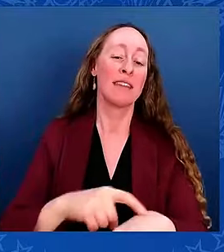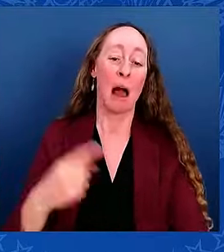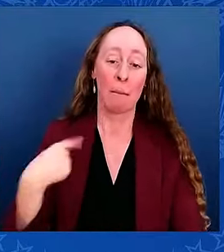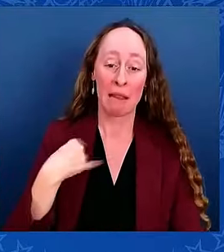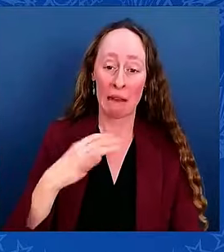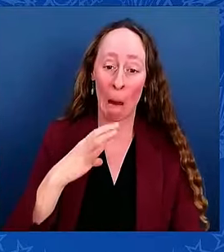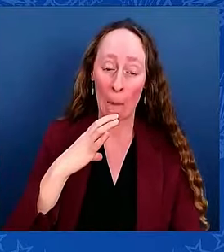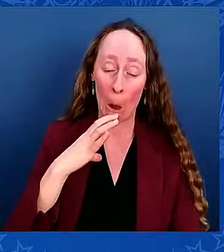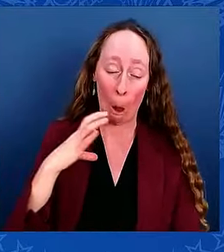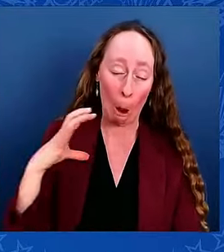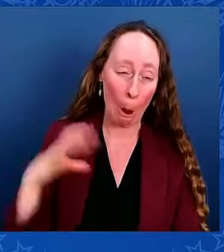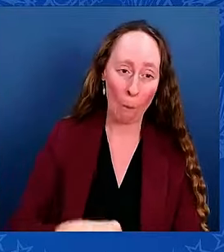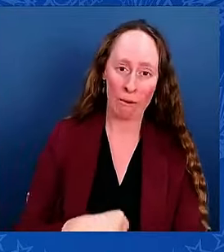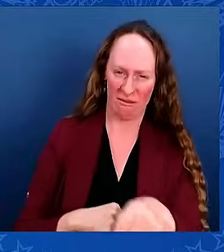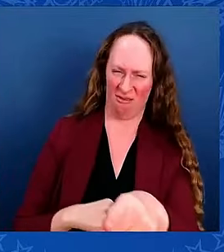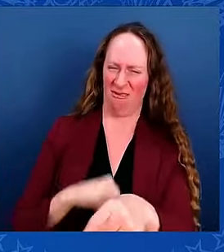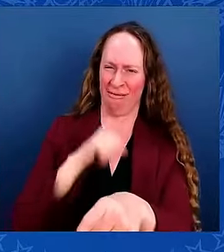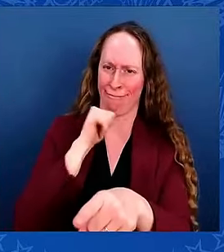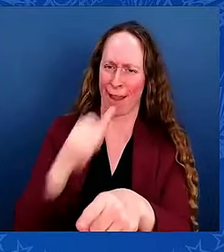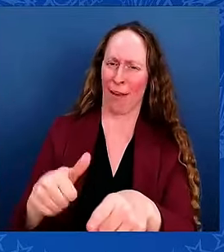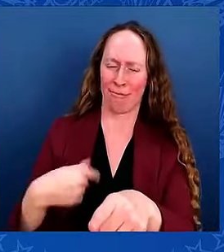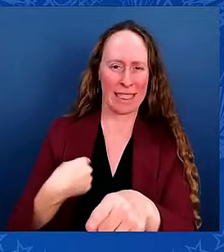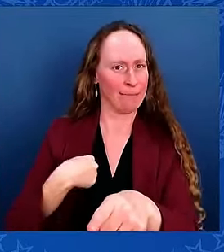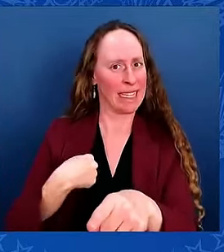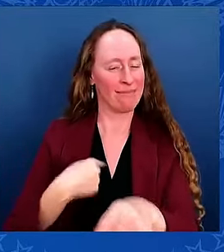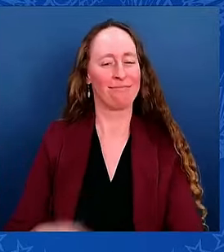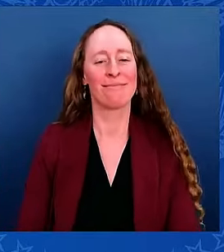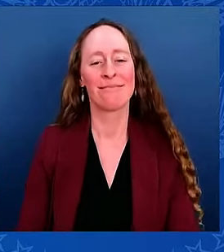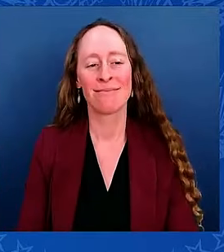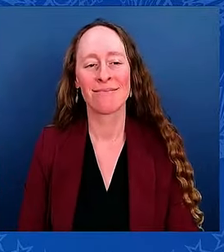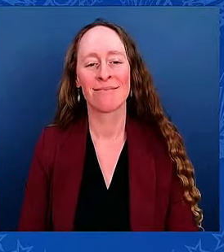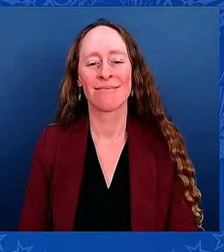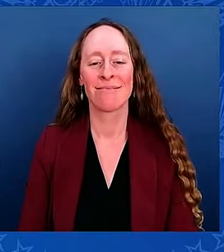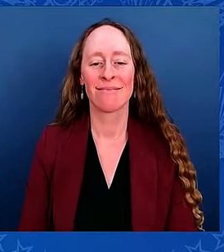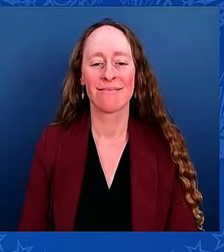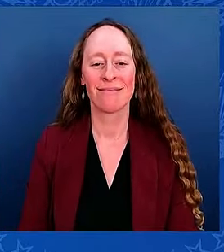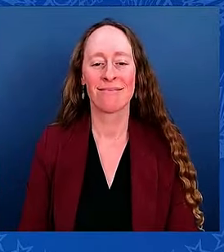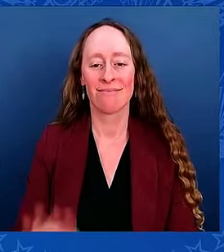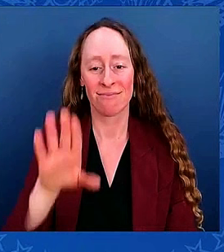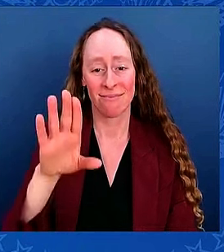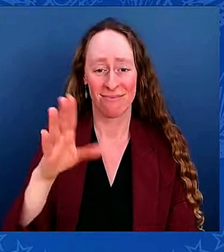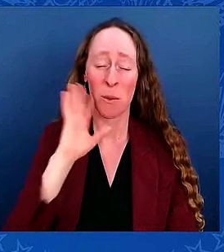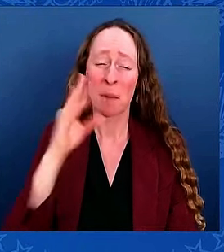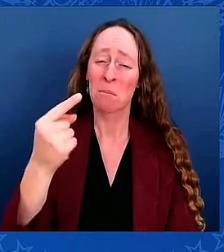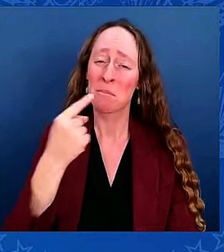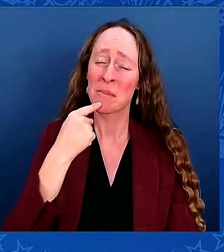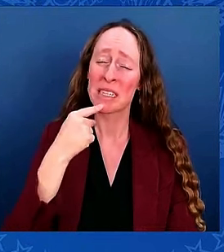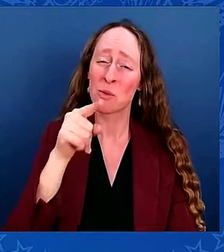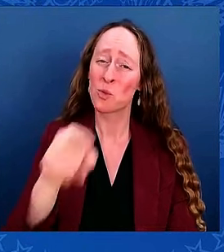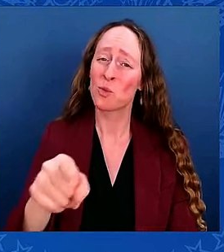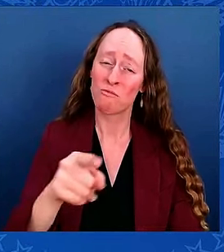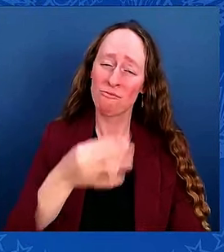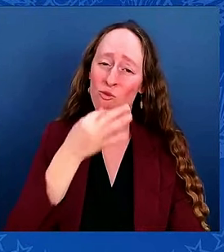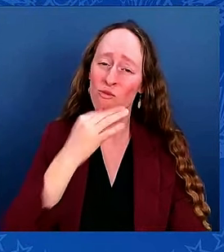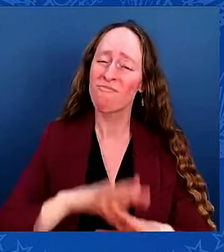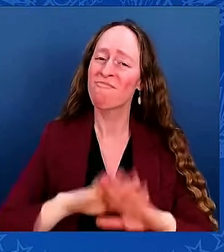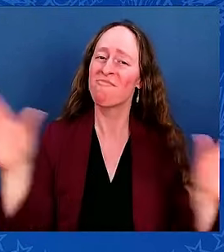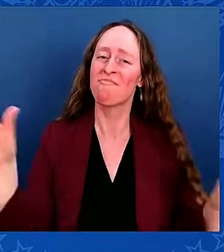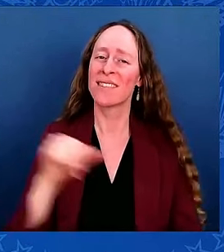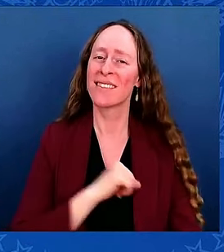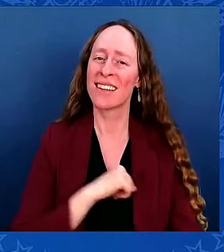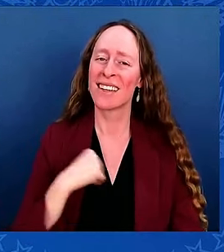Ben, we're going to miss you in the Senate. We're going to miss you in the Senate. I want to thank Congressman Mufumi